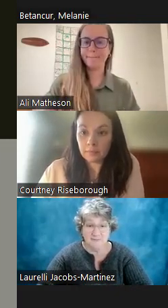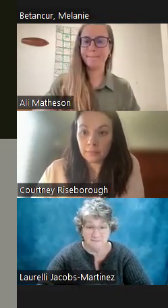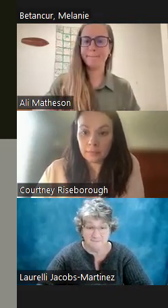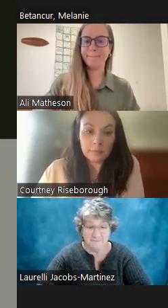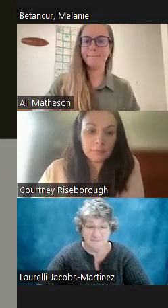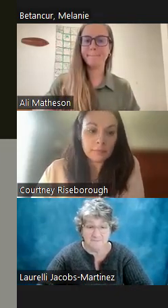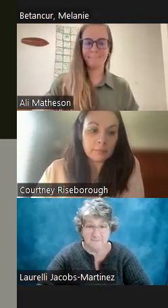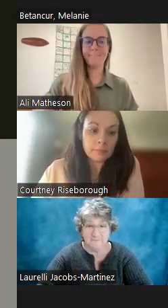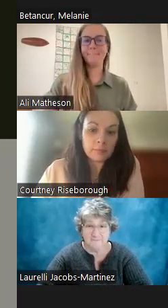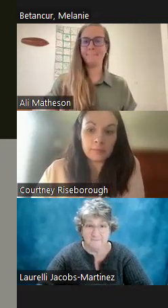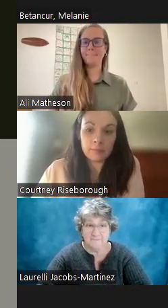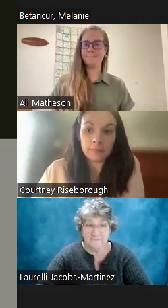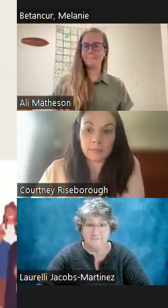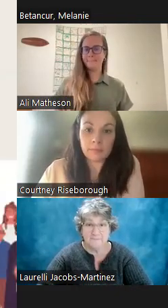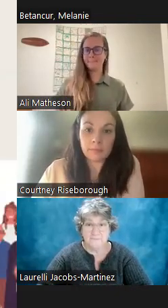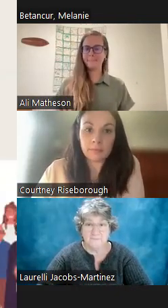offer.